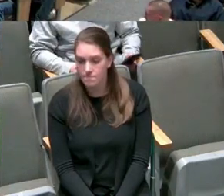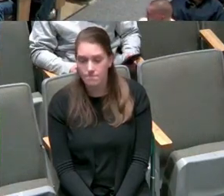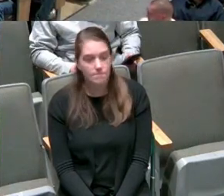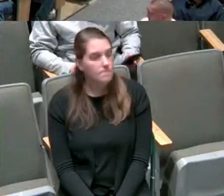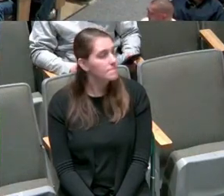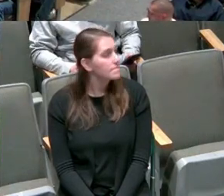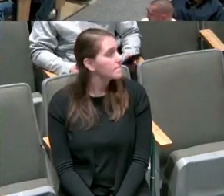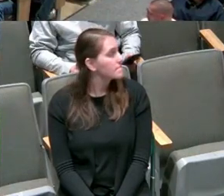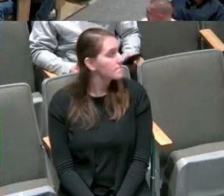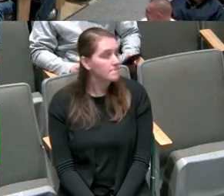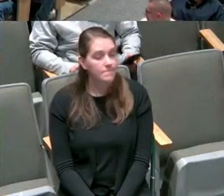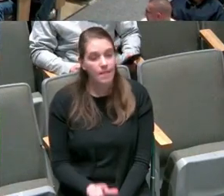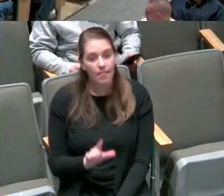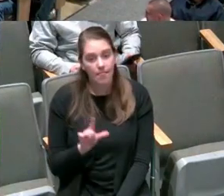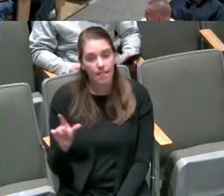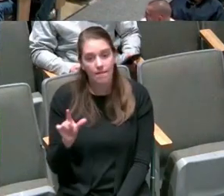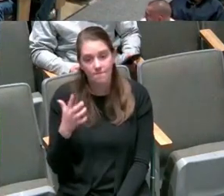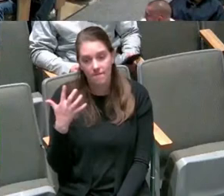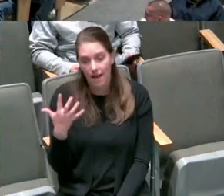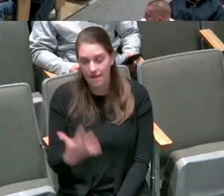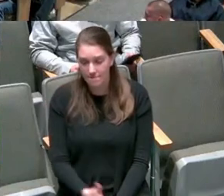left five